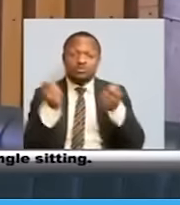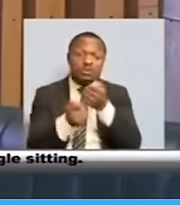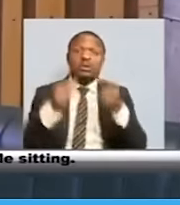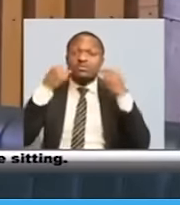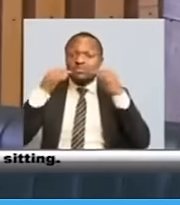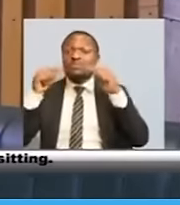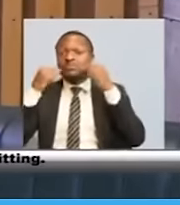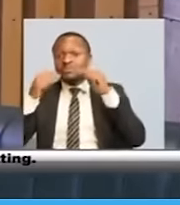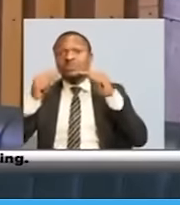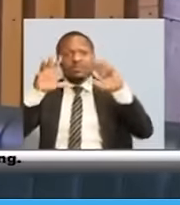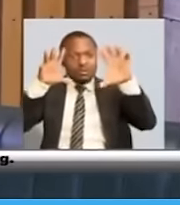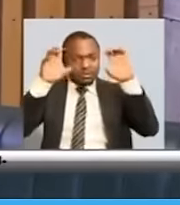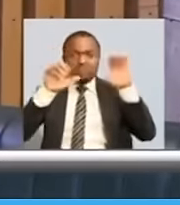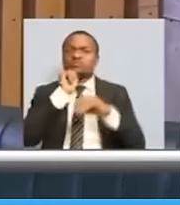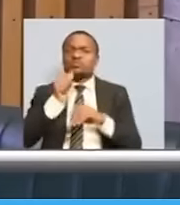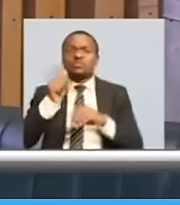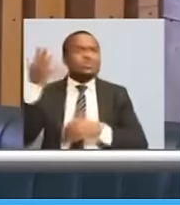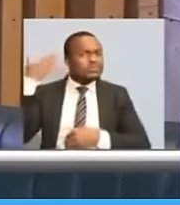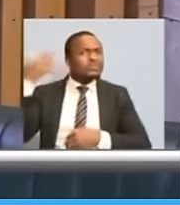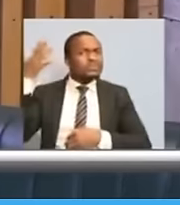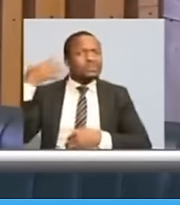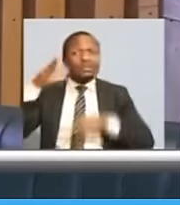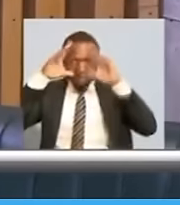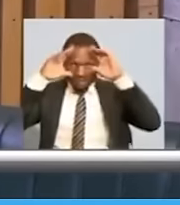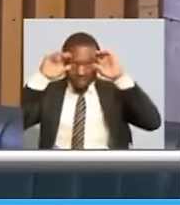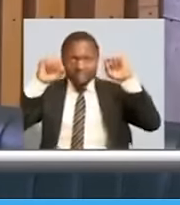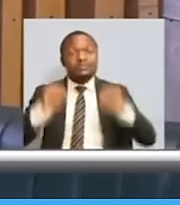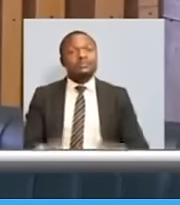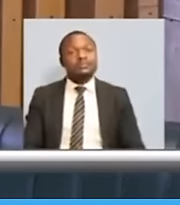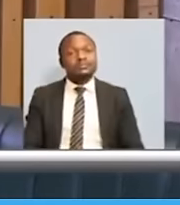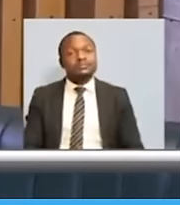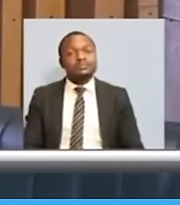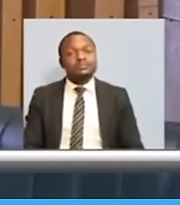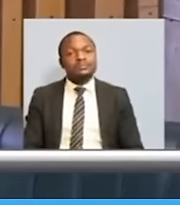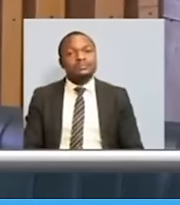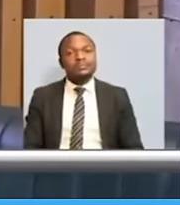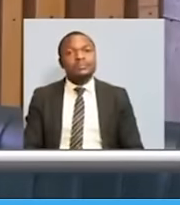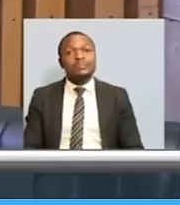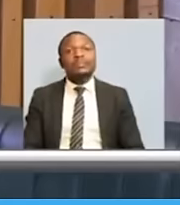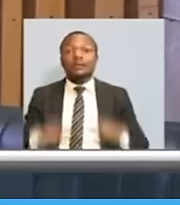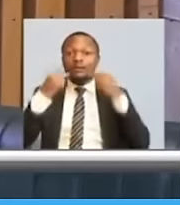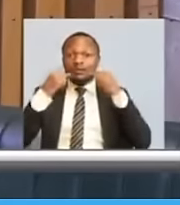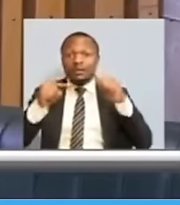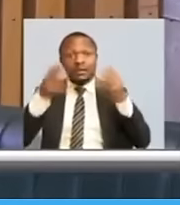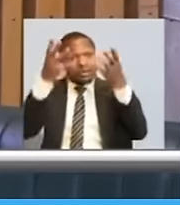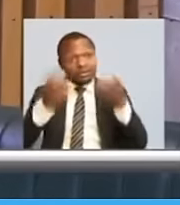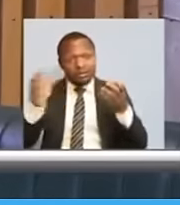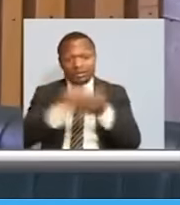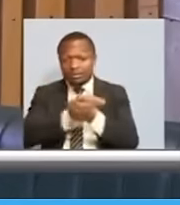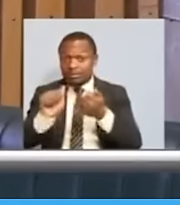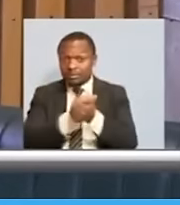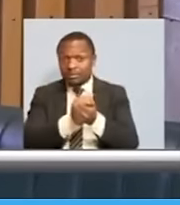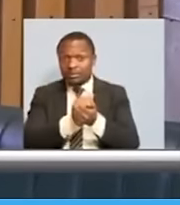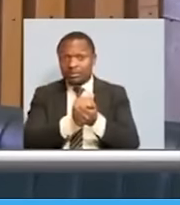from the executive. Not too long ago, the head of state declared drought as a disaster. And on top of the